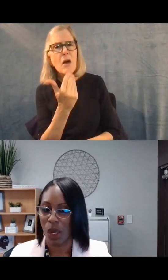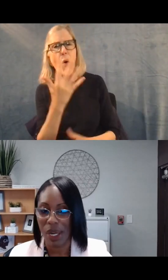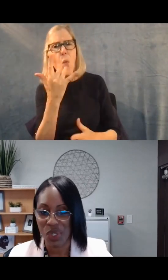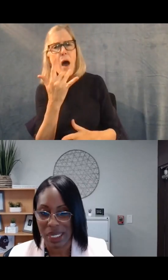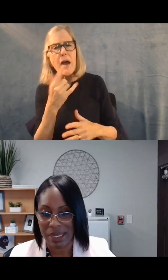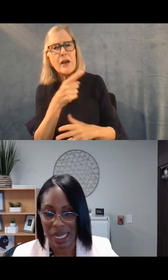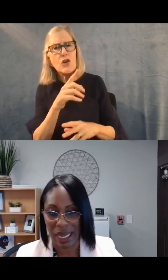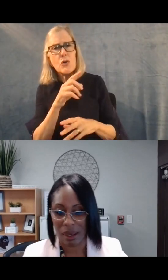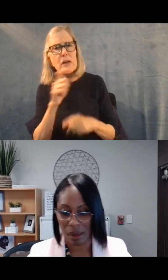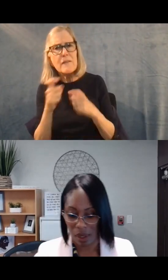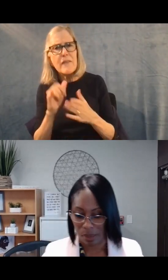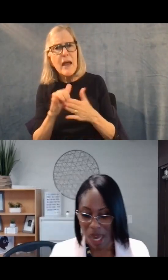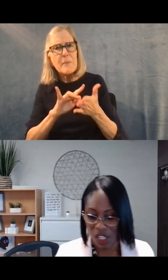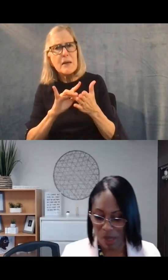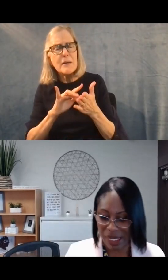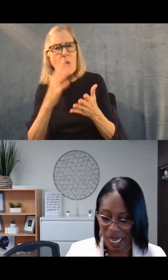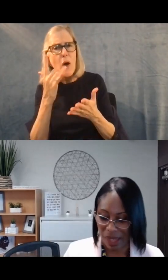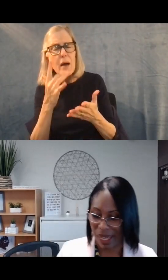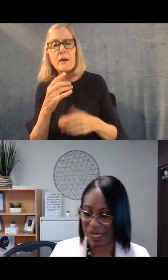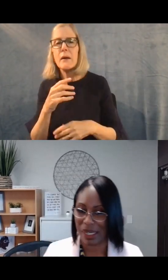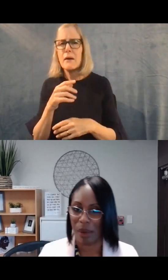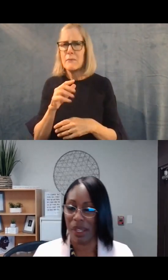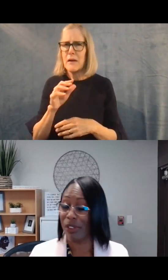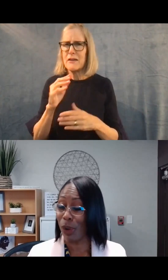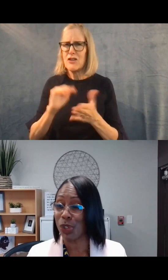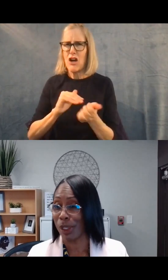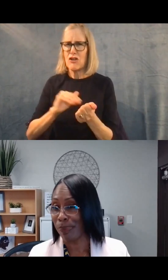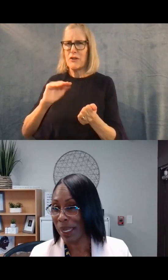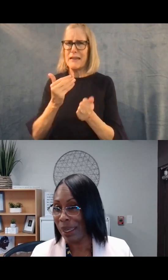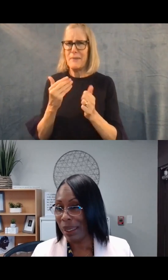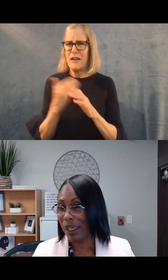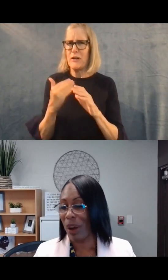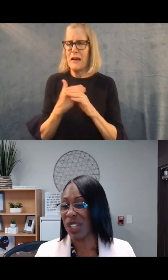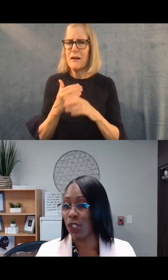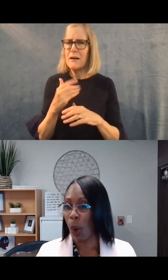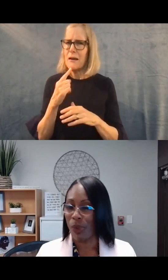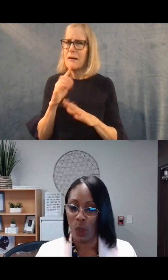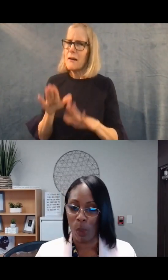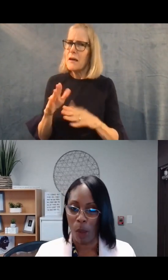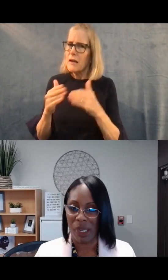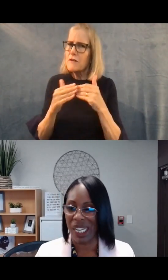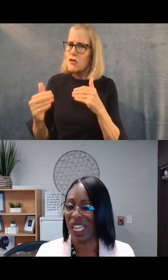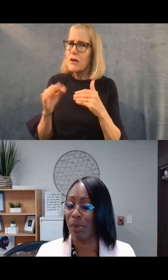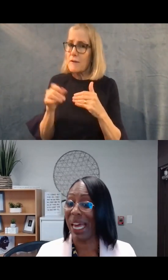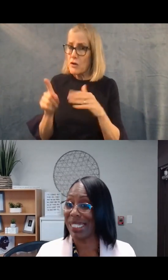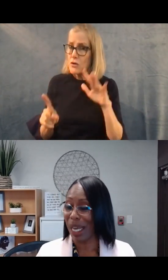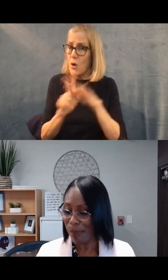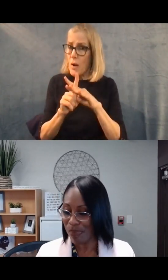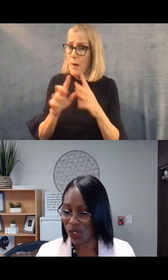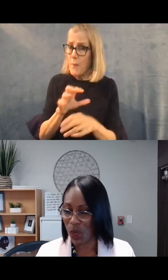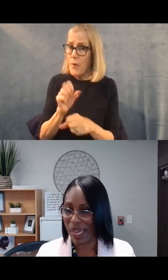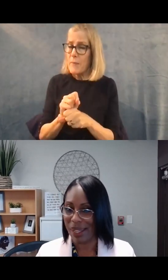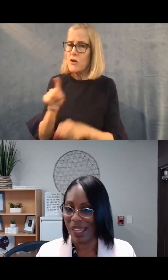was asking questions and admonished me, saying that in the future, if I was going to show up to an appointment, I need to give them a heads